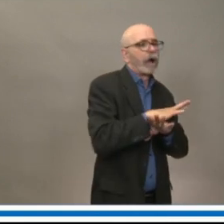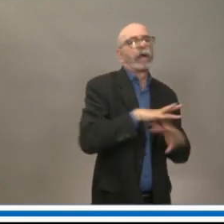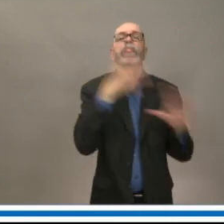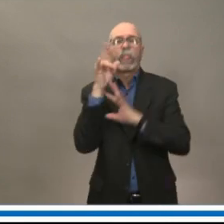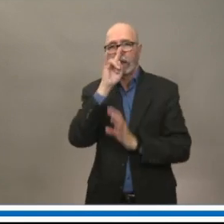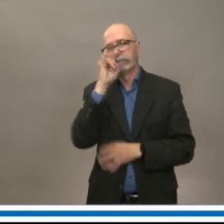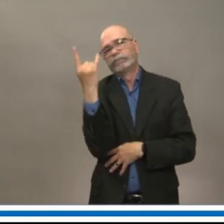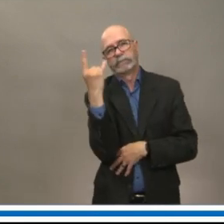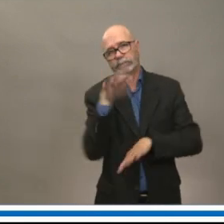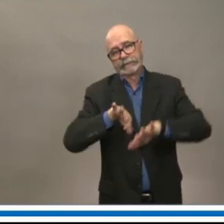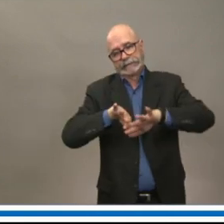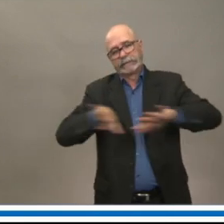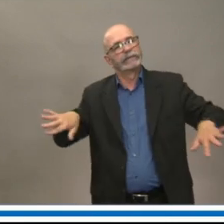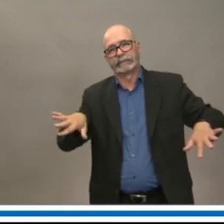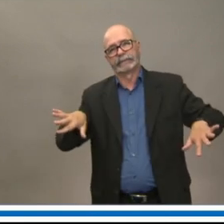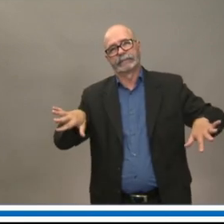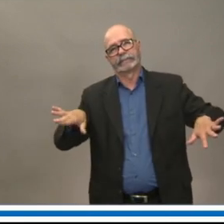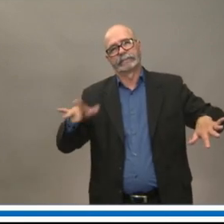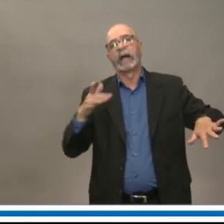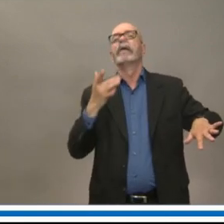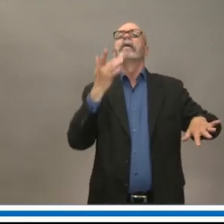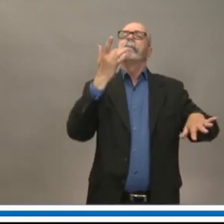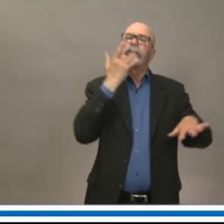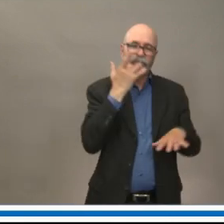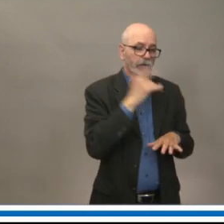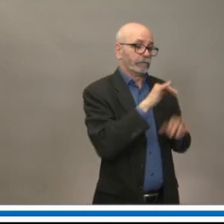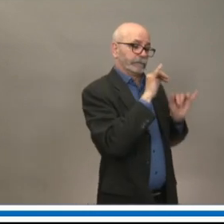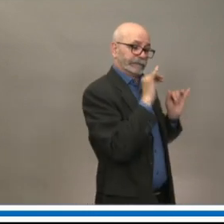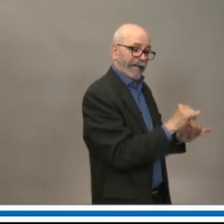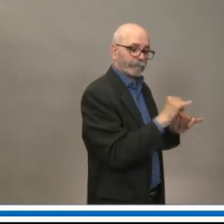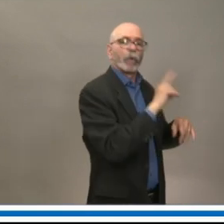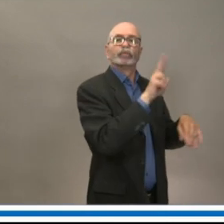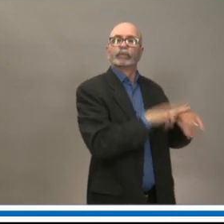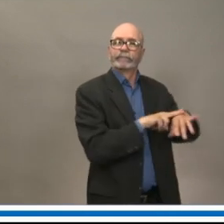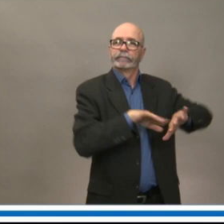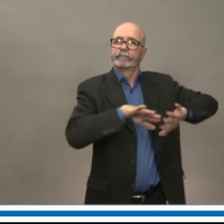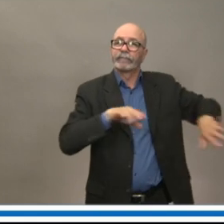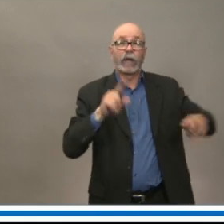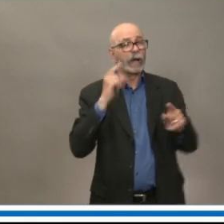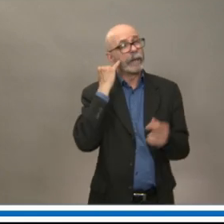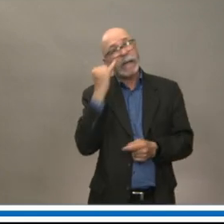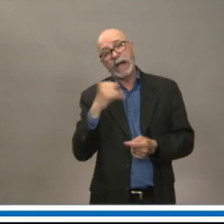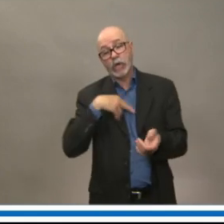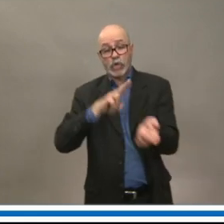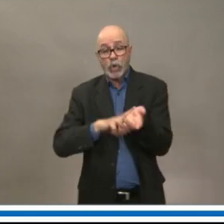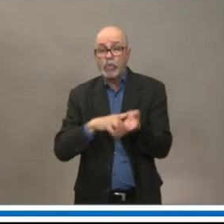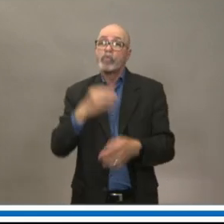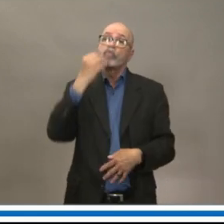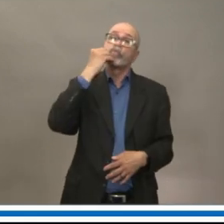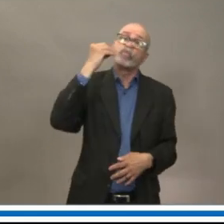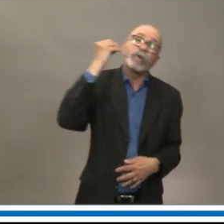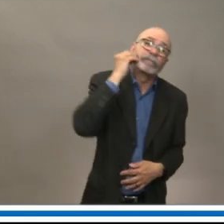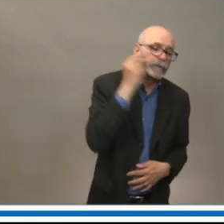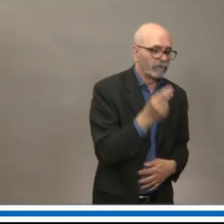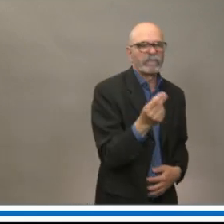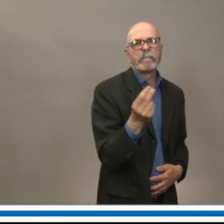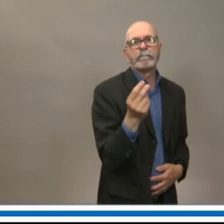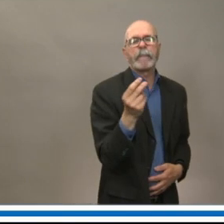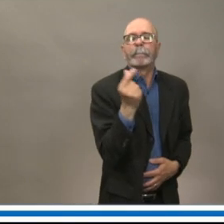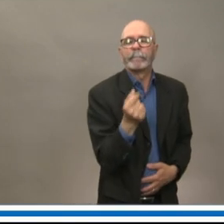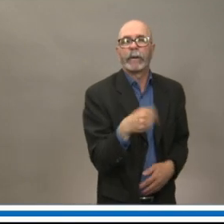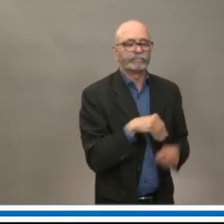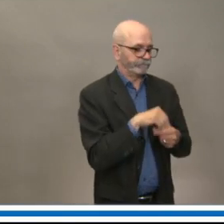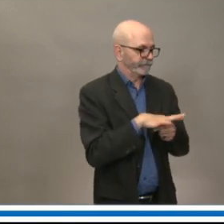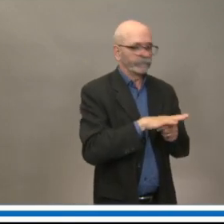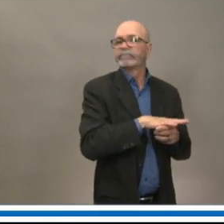long-term care facilities. And when it hits our nursing home, it attacks the most vulnerable and spreads quickly. We need to stay strong in